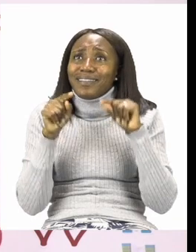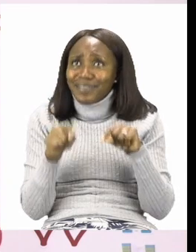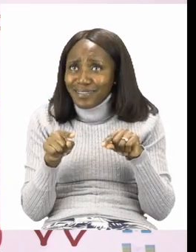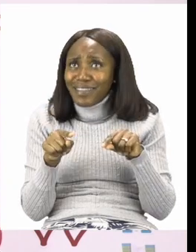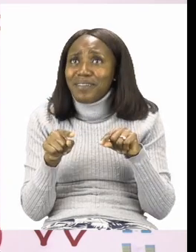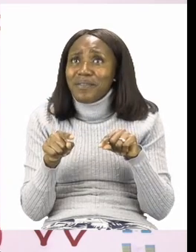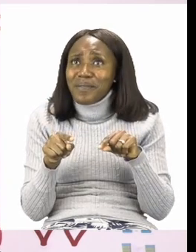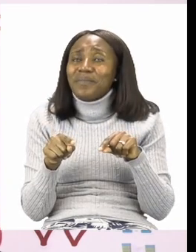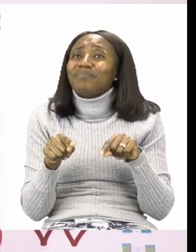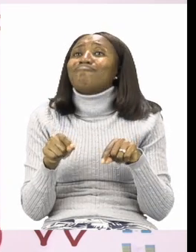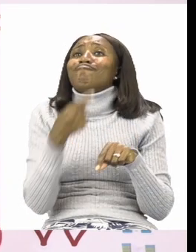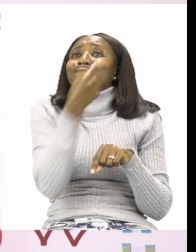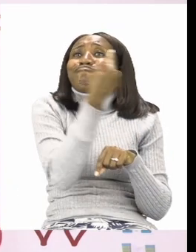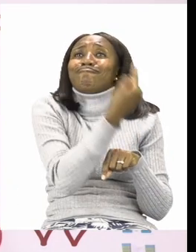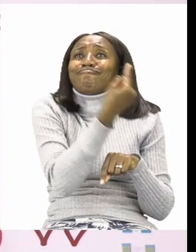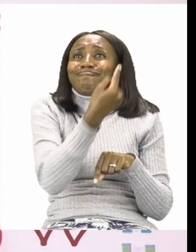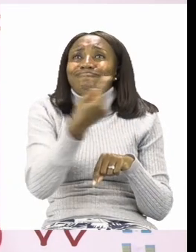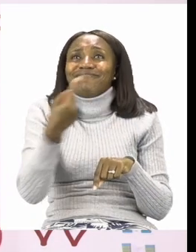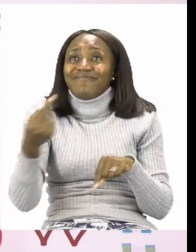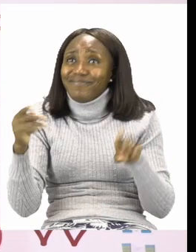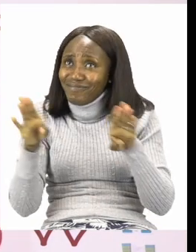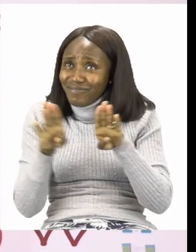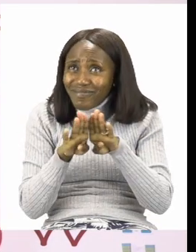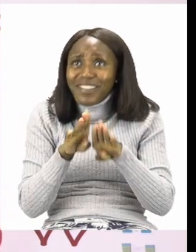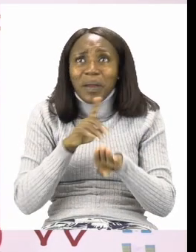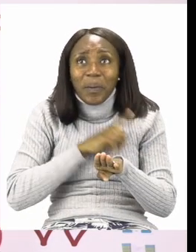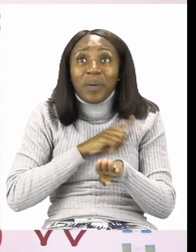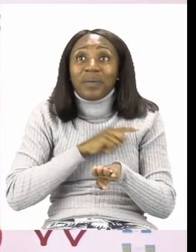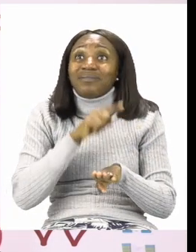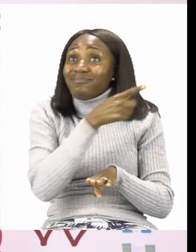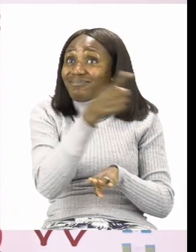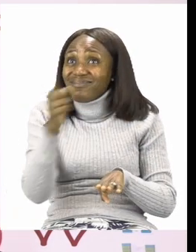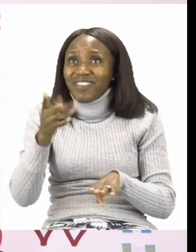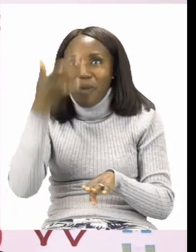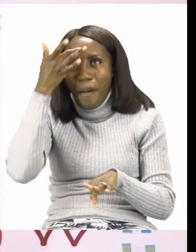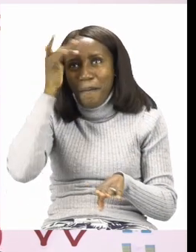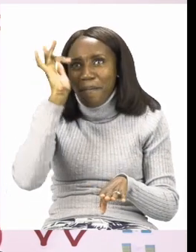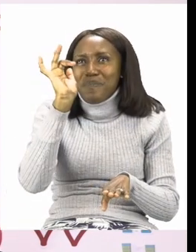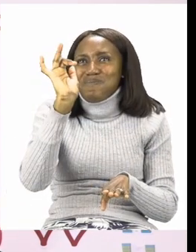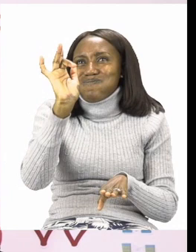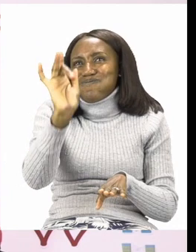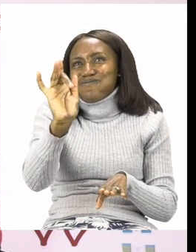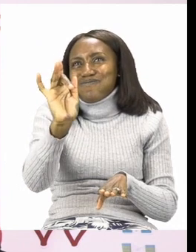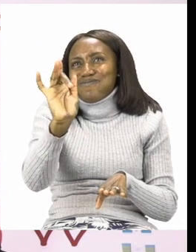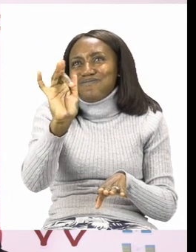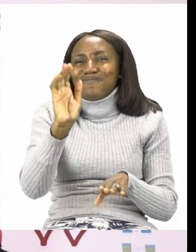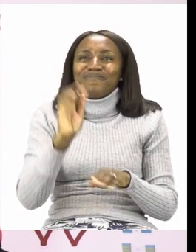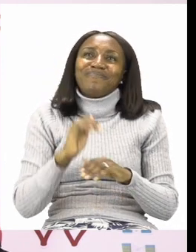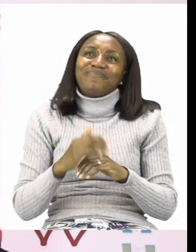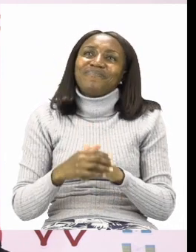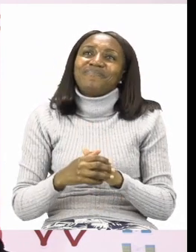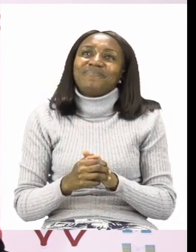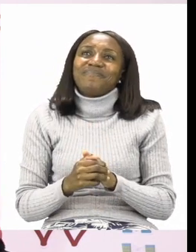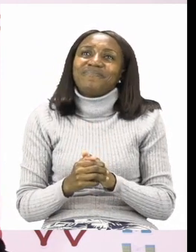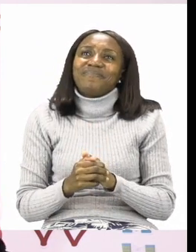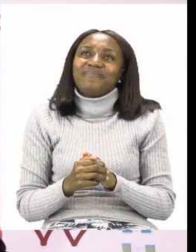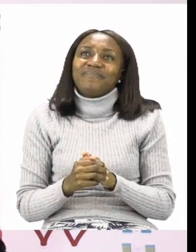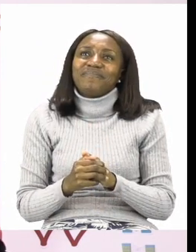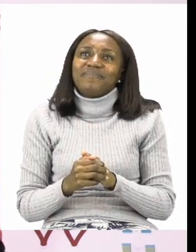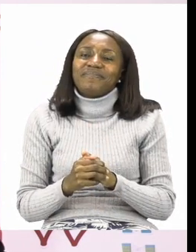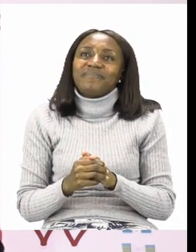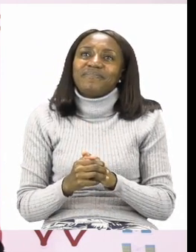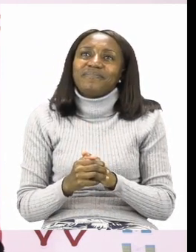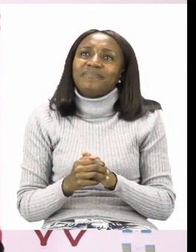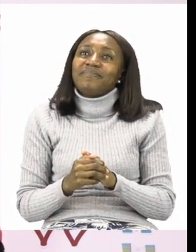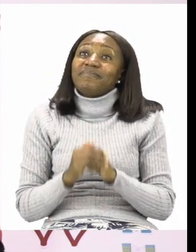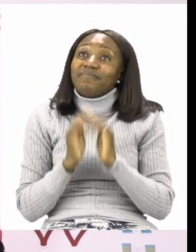go ahead and do all the other examples, all the other sums, all on your own.